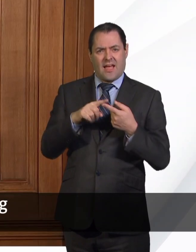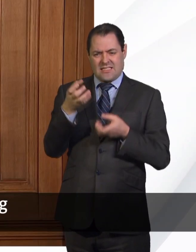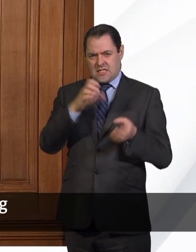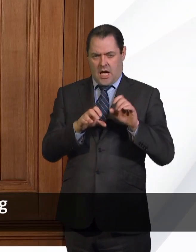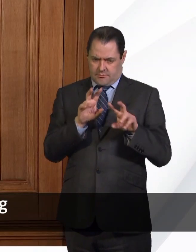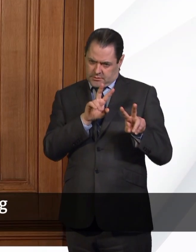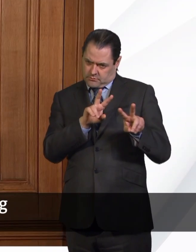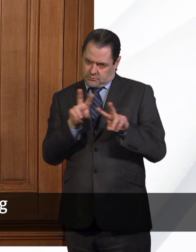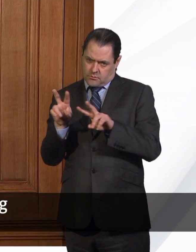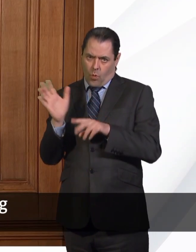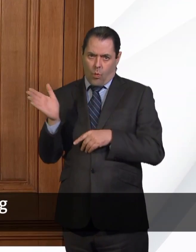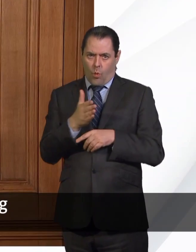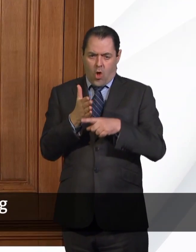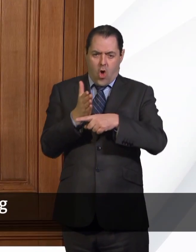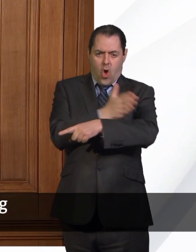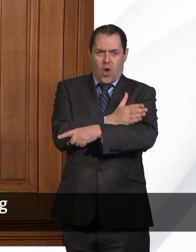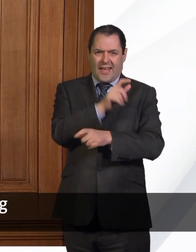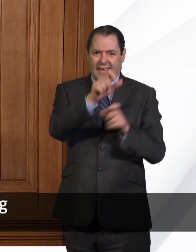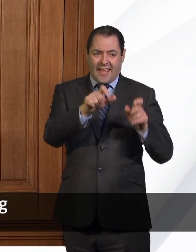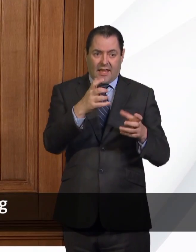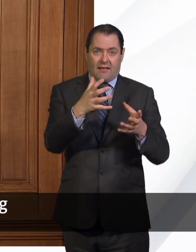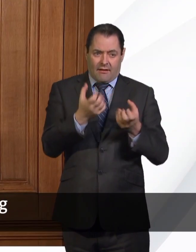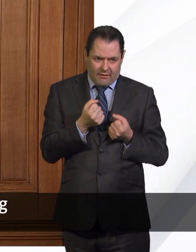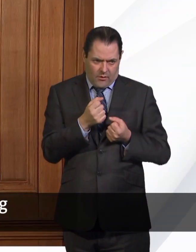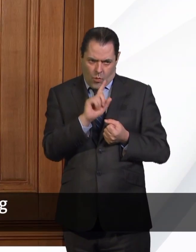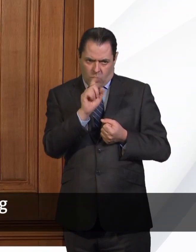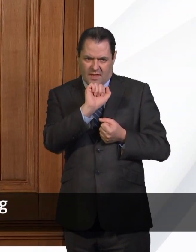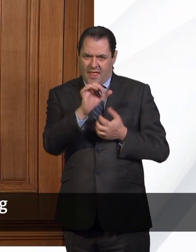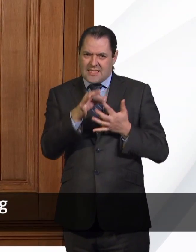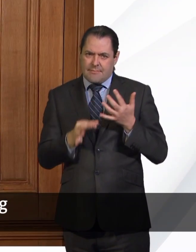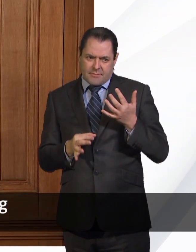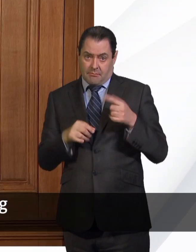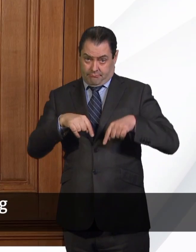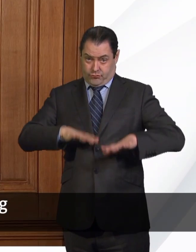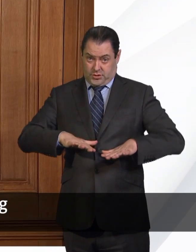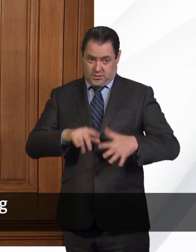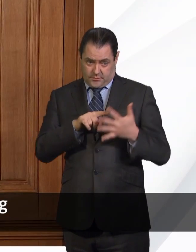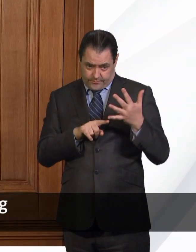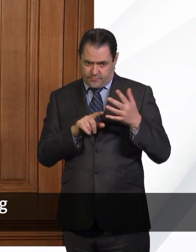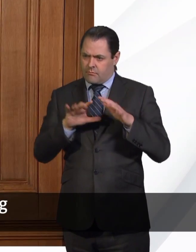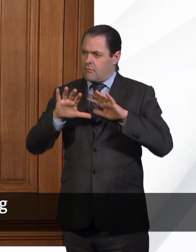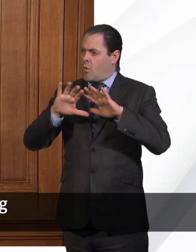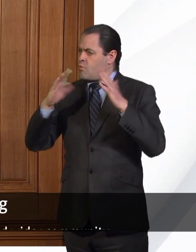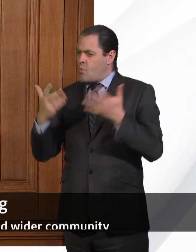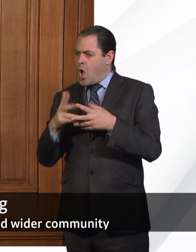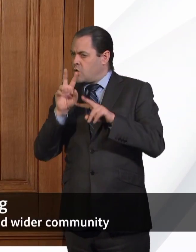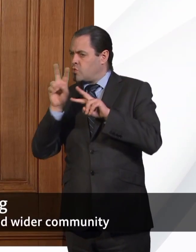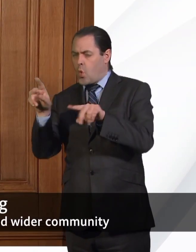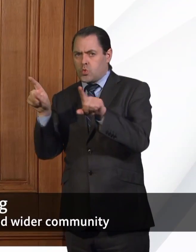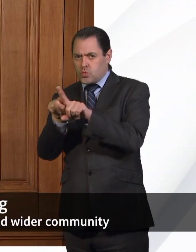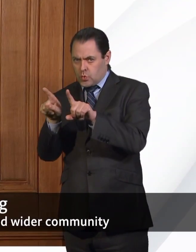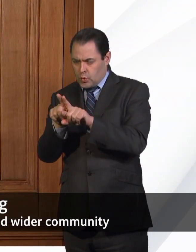at all the early cases of this virus in the UK, also looked at the international literature, and looked at